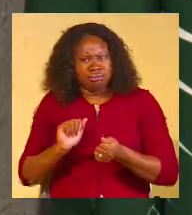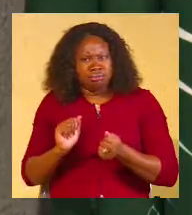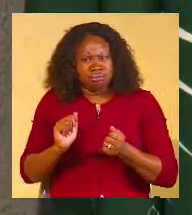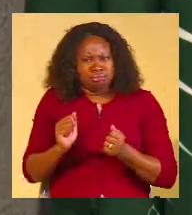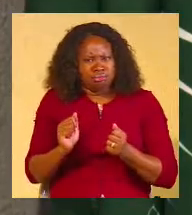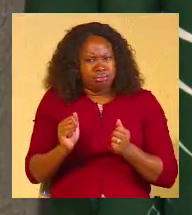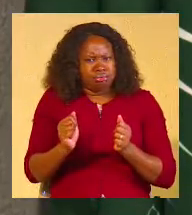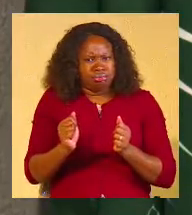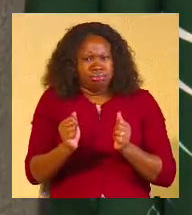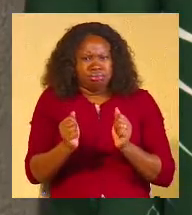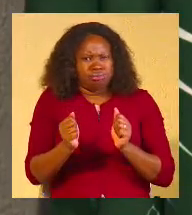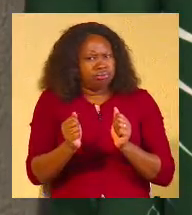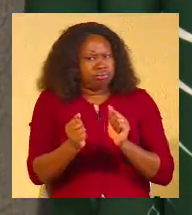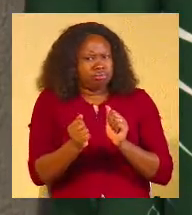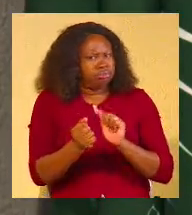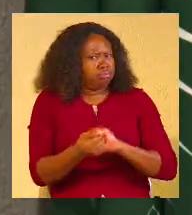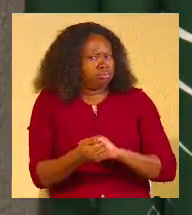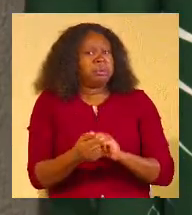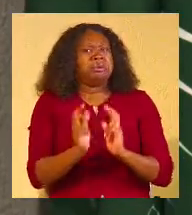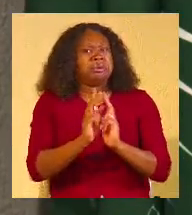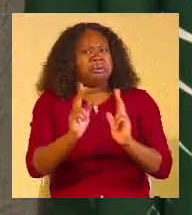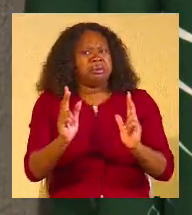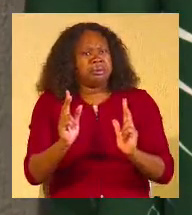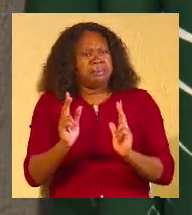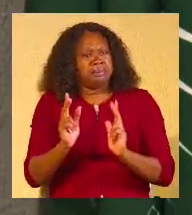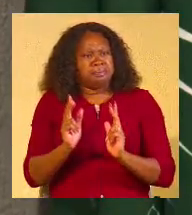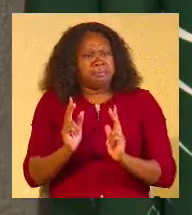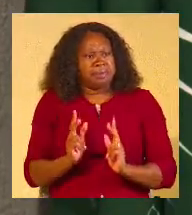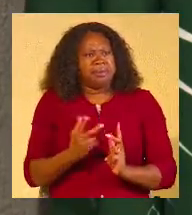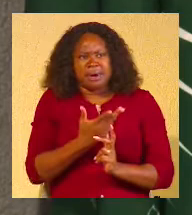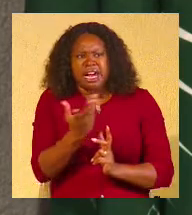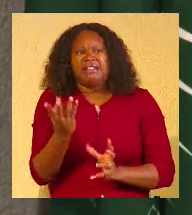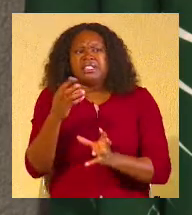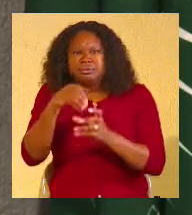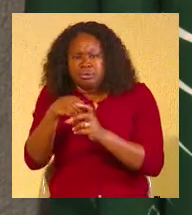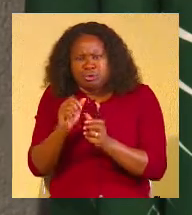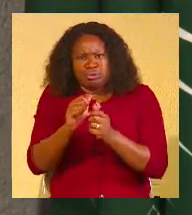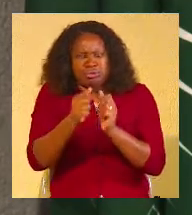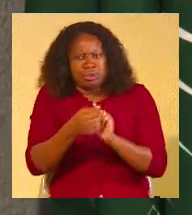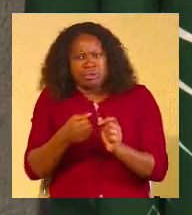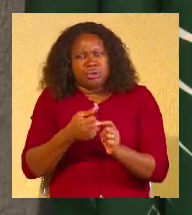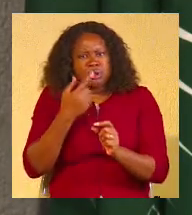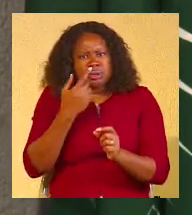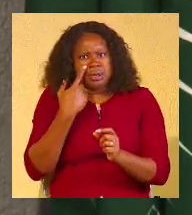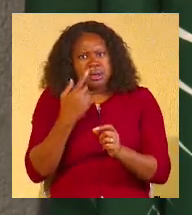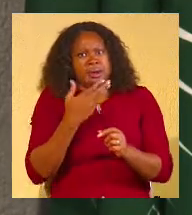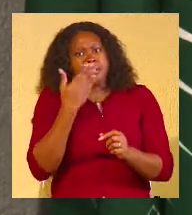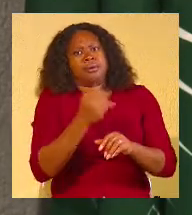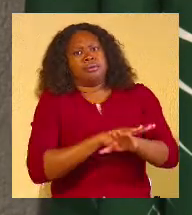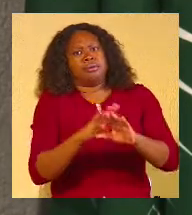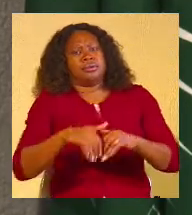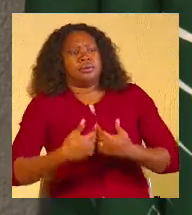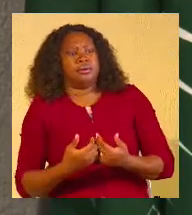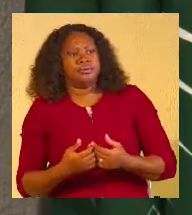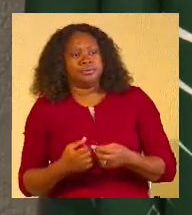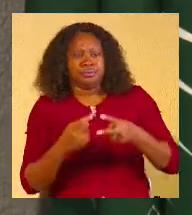at all those levels, and not just as a public health factor. So I think one of the two things that I